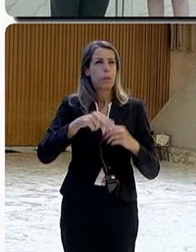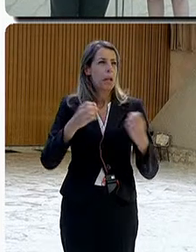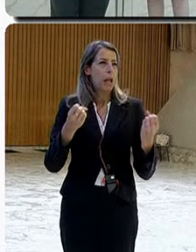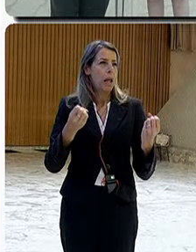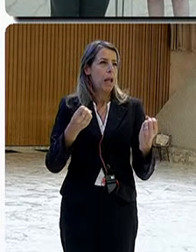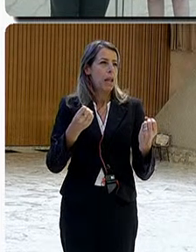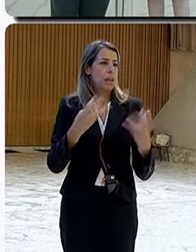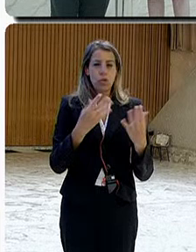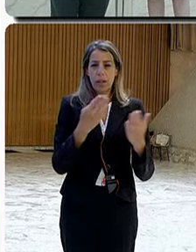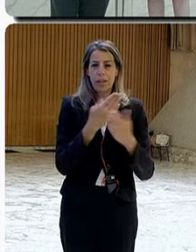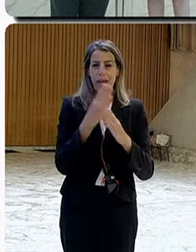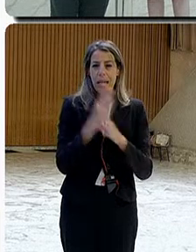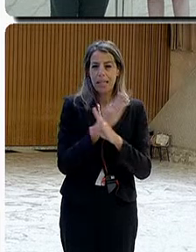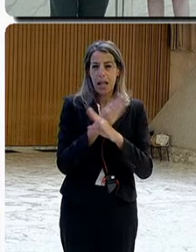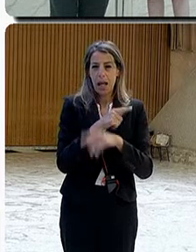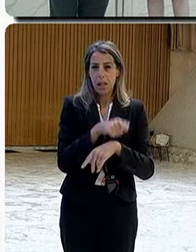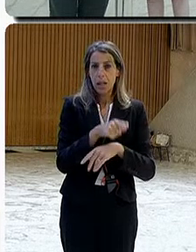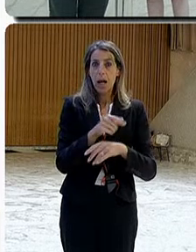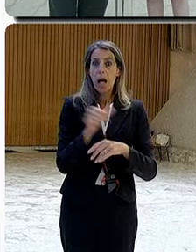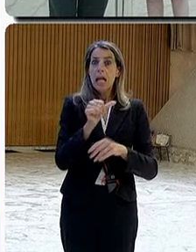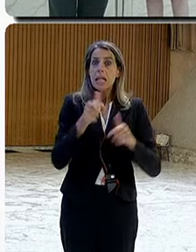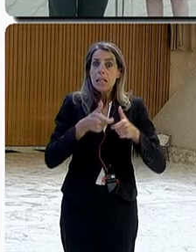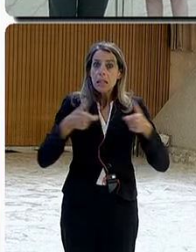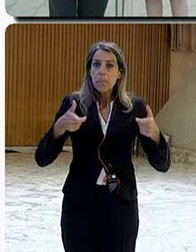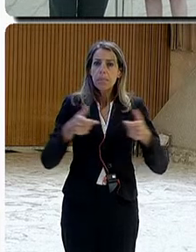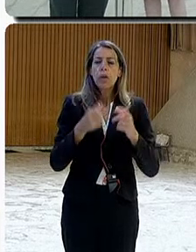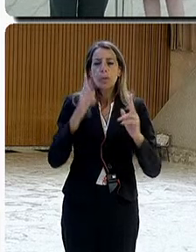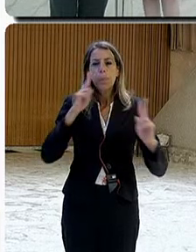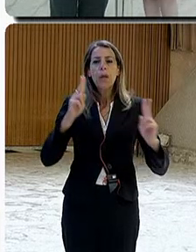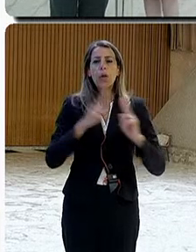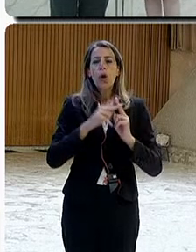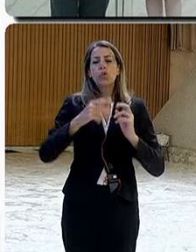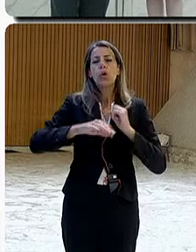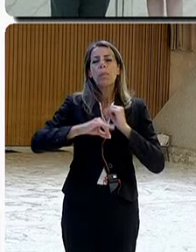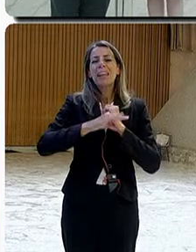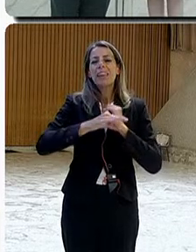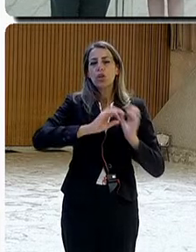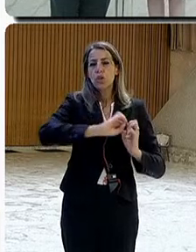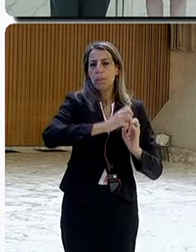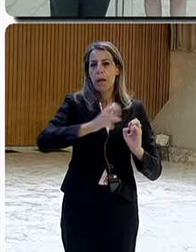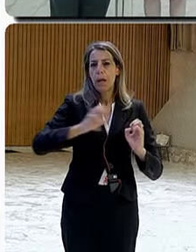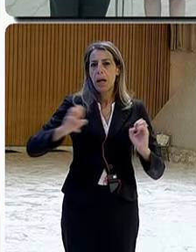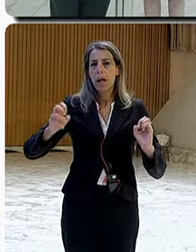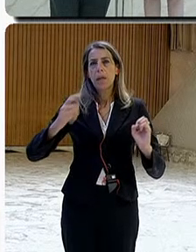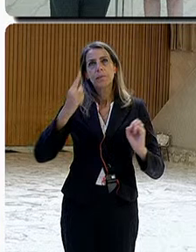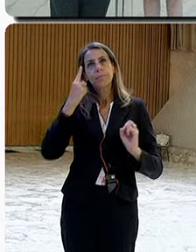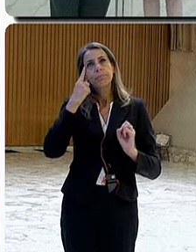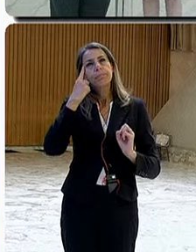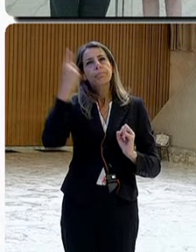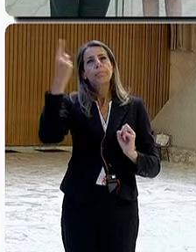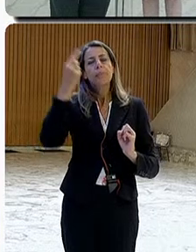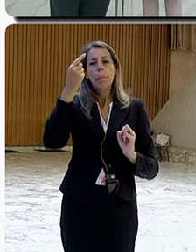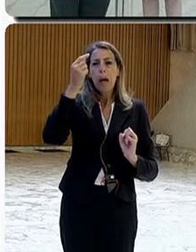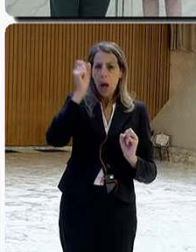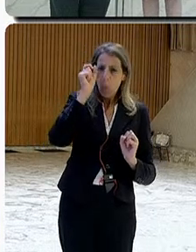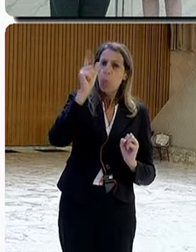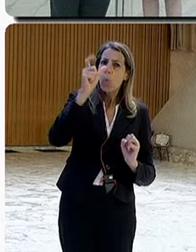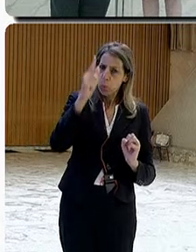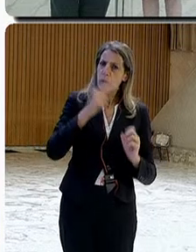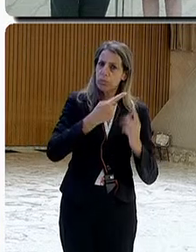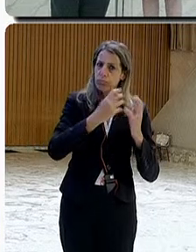The symposium was a multidisciplinary, ideologically and culturally diverse gathering of over